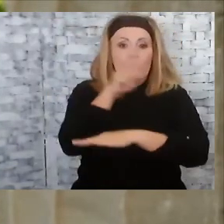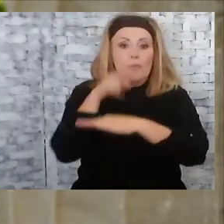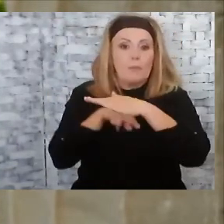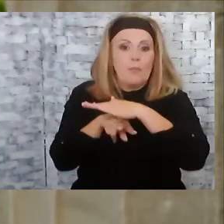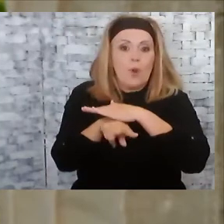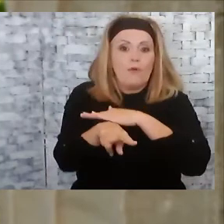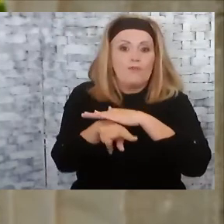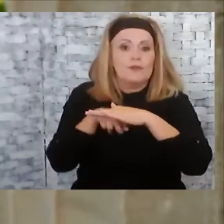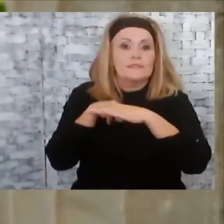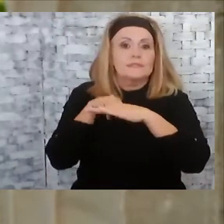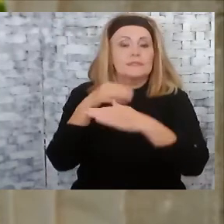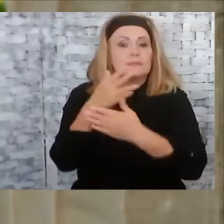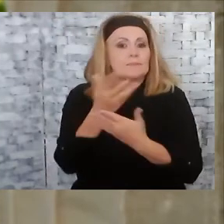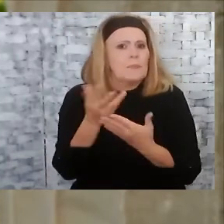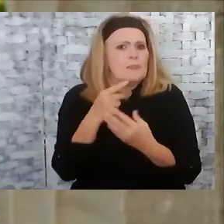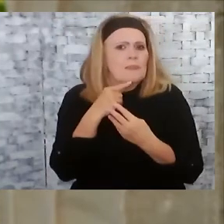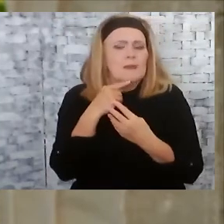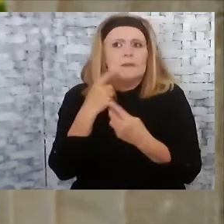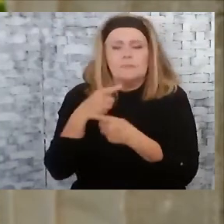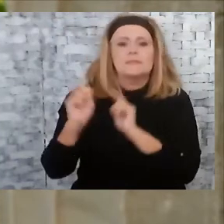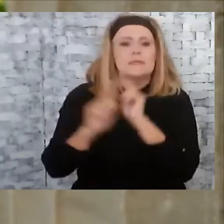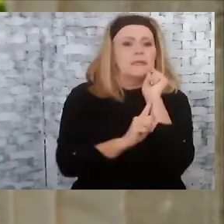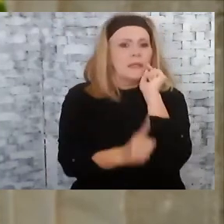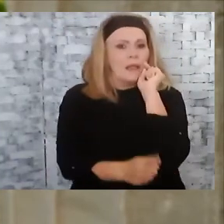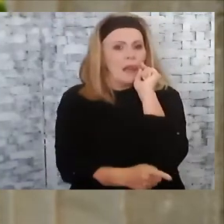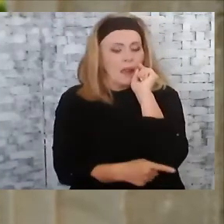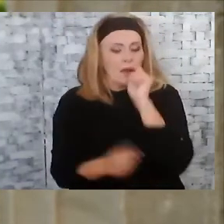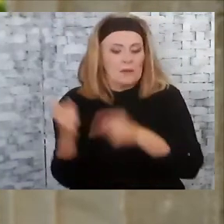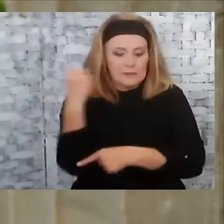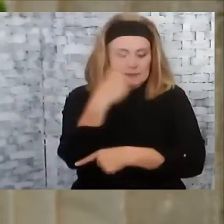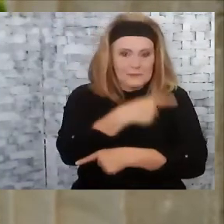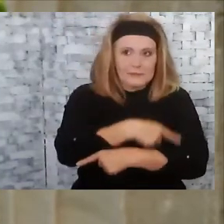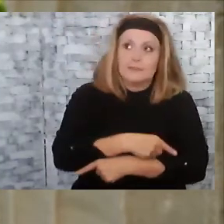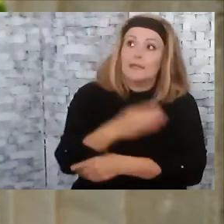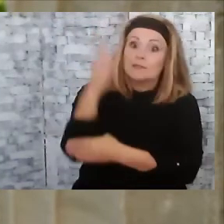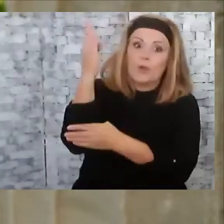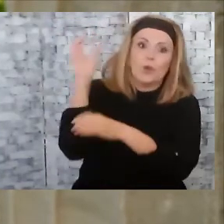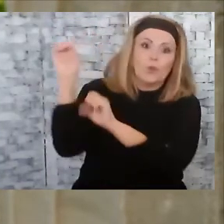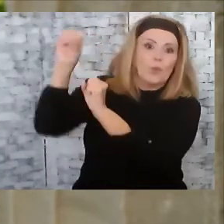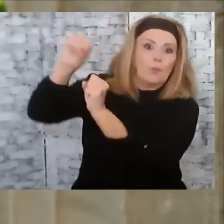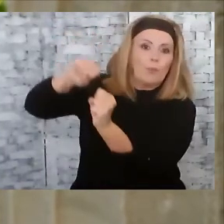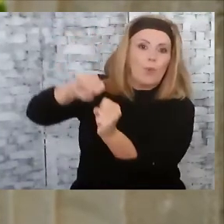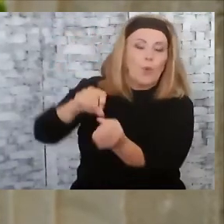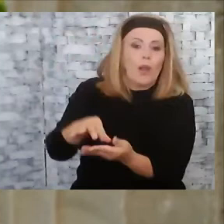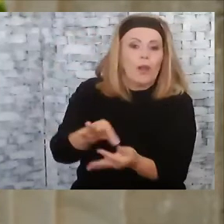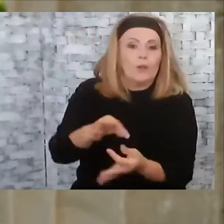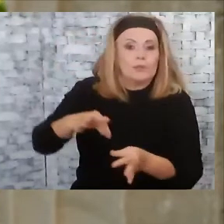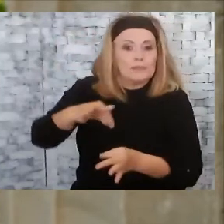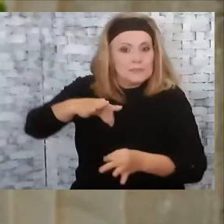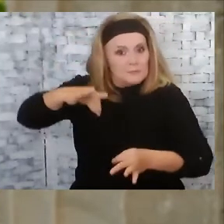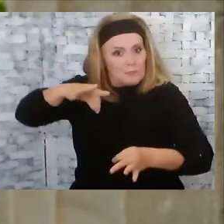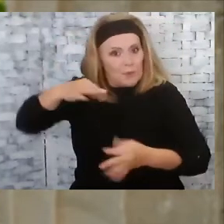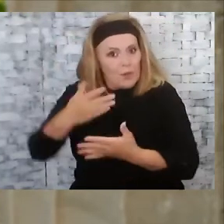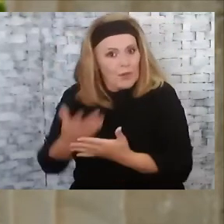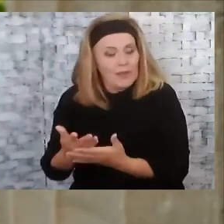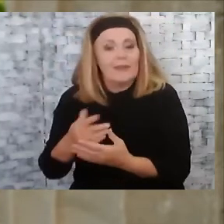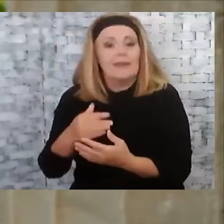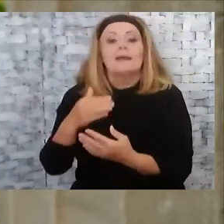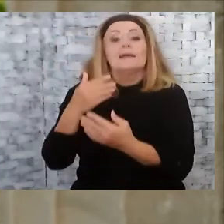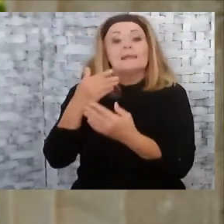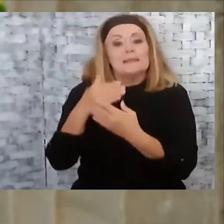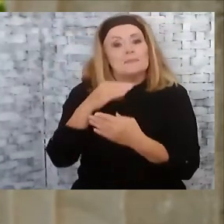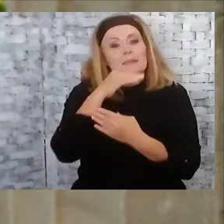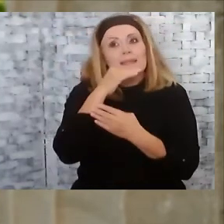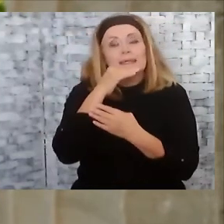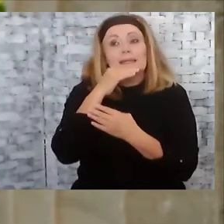prophecies which say that in the last days, God will pour out his Spirit on all flesh. And on the day of Pentecost, Peter in his sermon